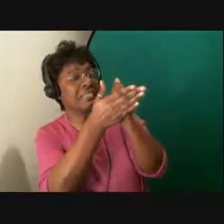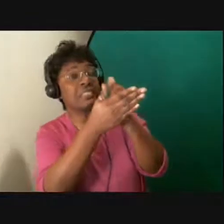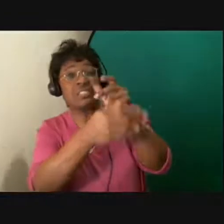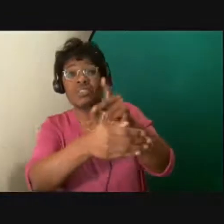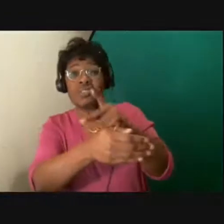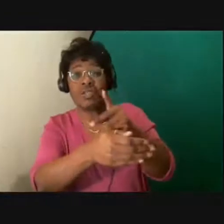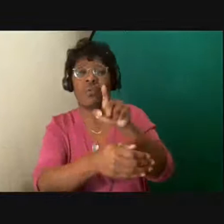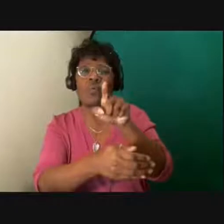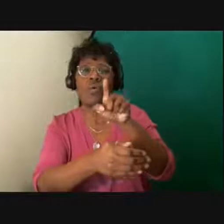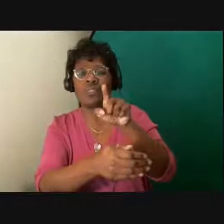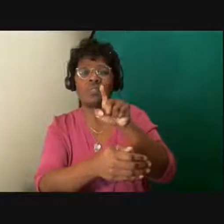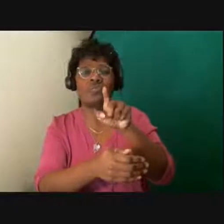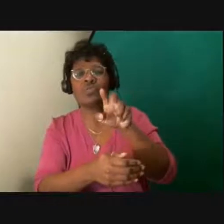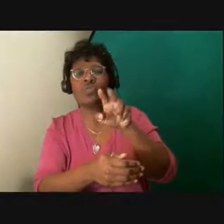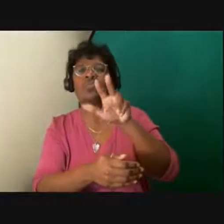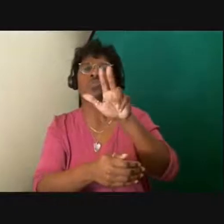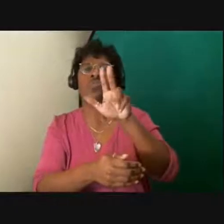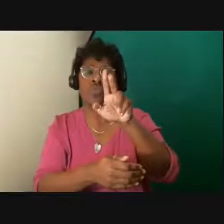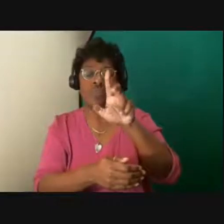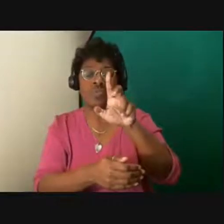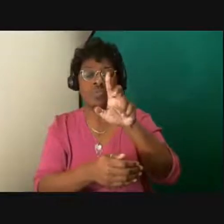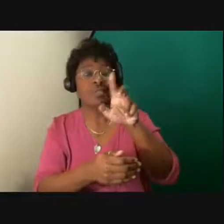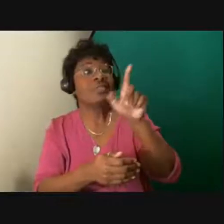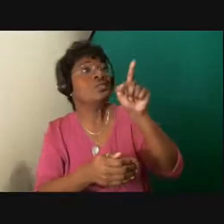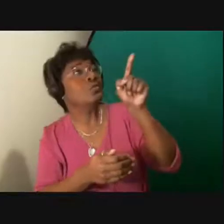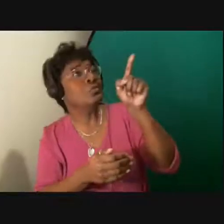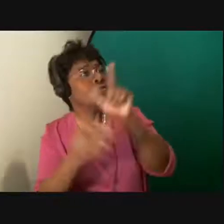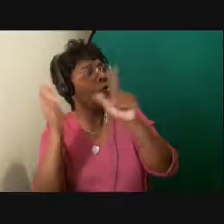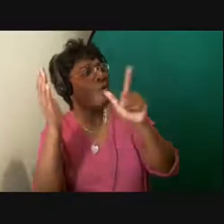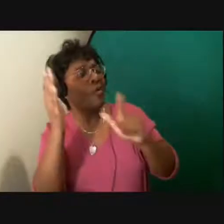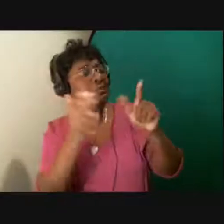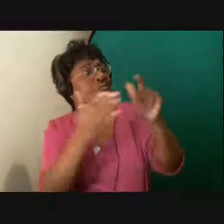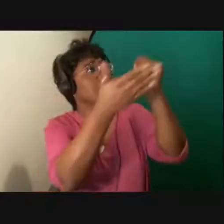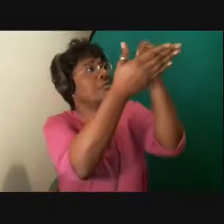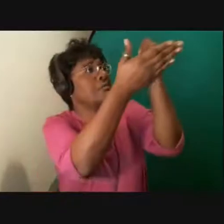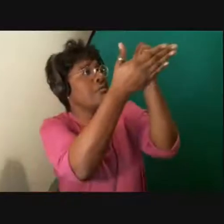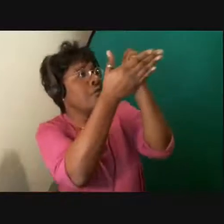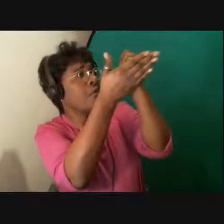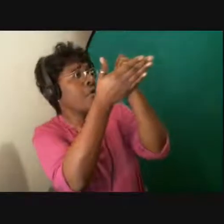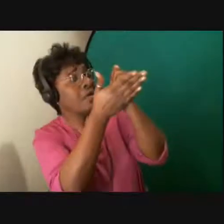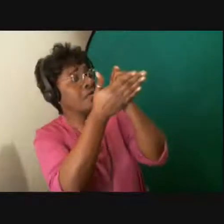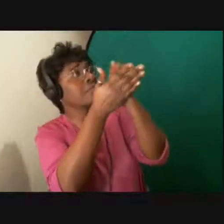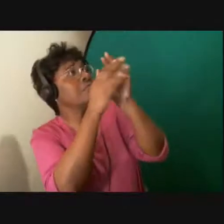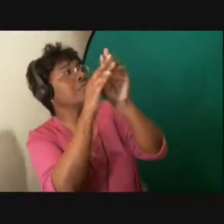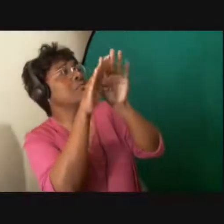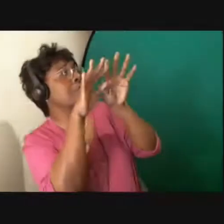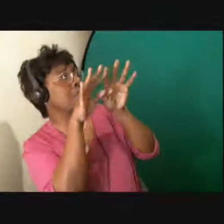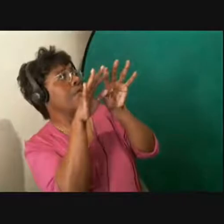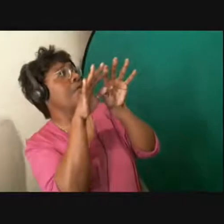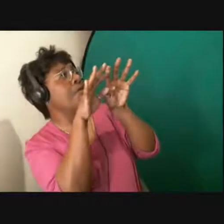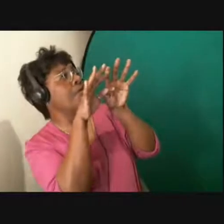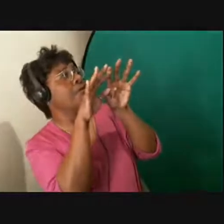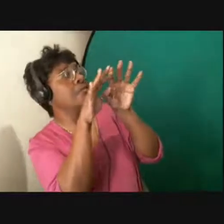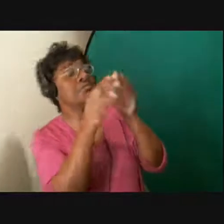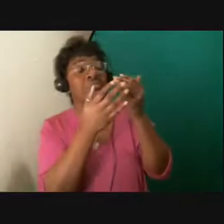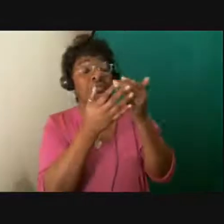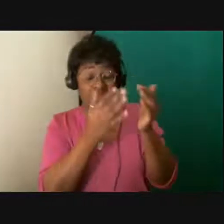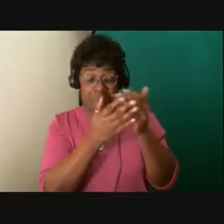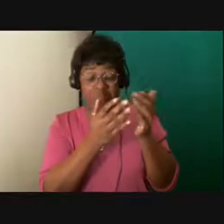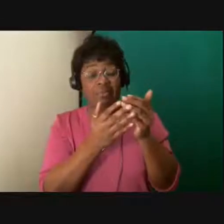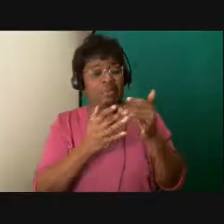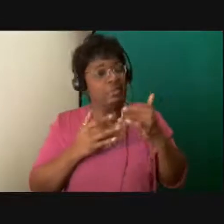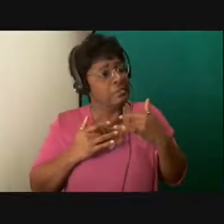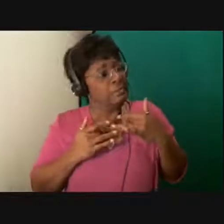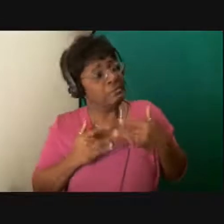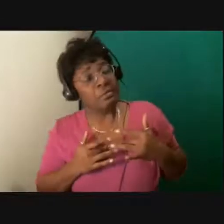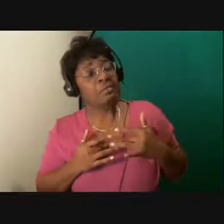God, that you are our help, Father God. So all we have to do, Father God, is look up to you, Father God. We may be down right now, Father God, but all we have to